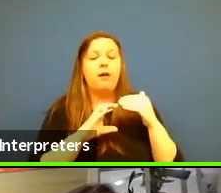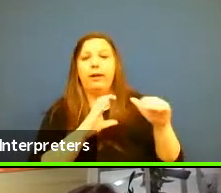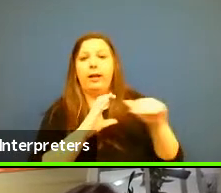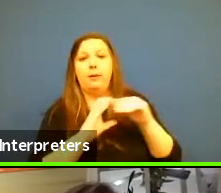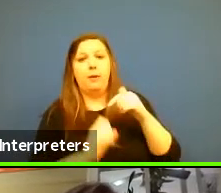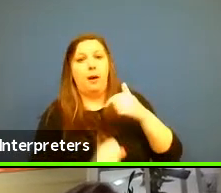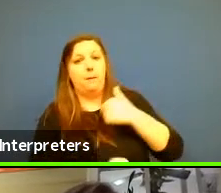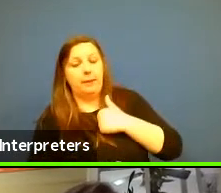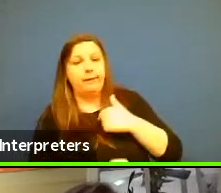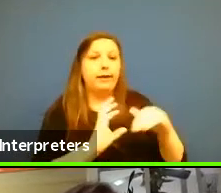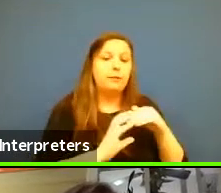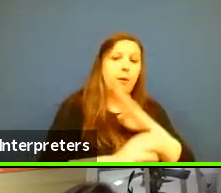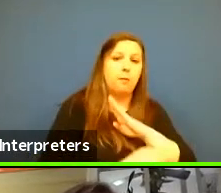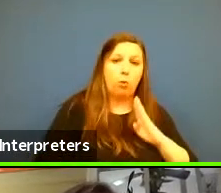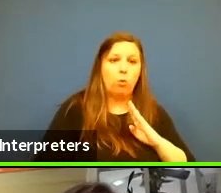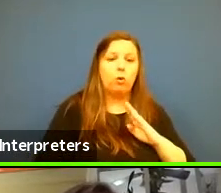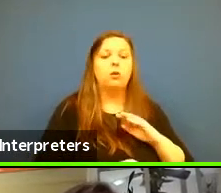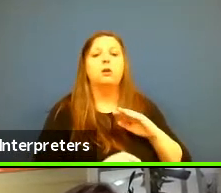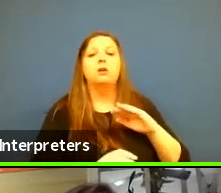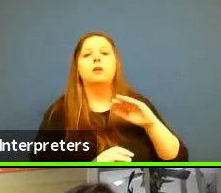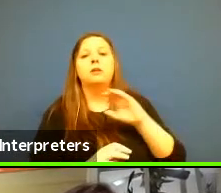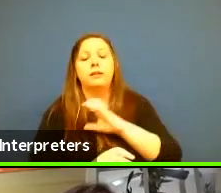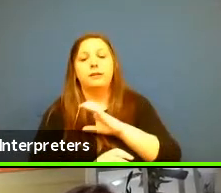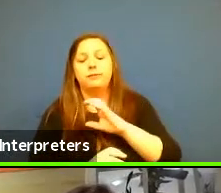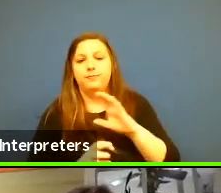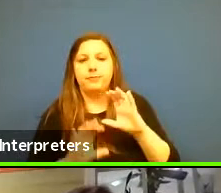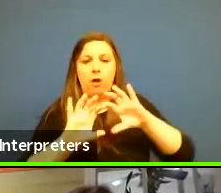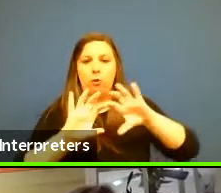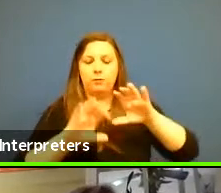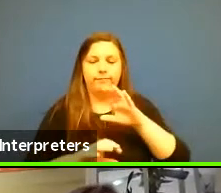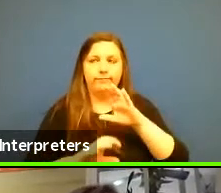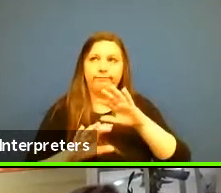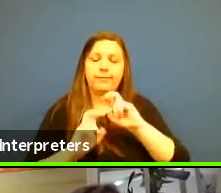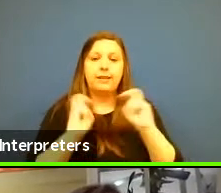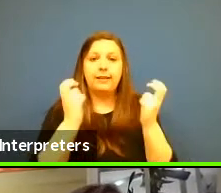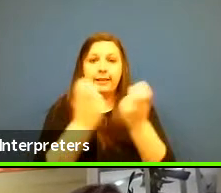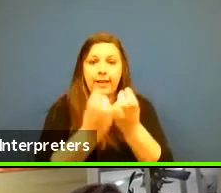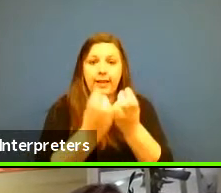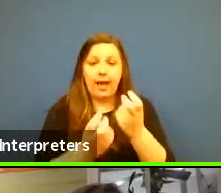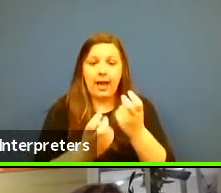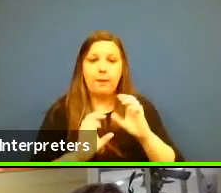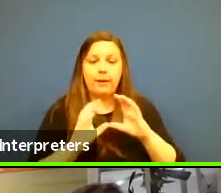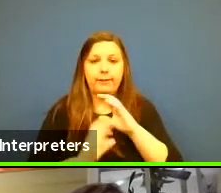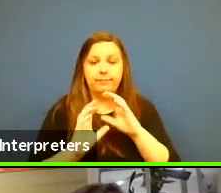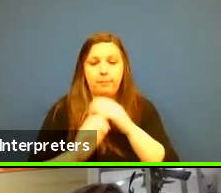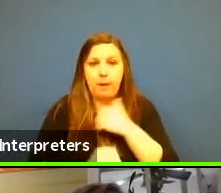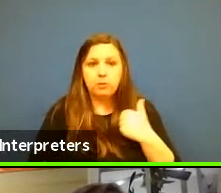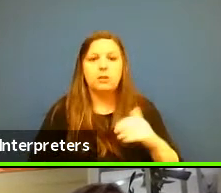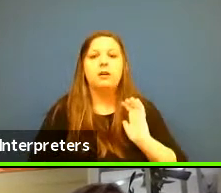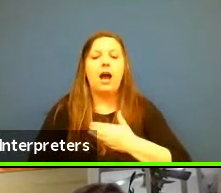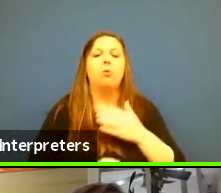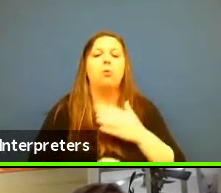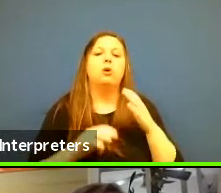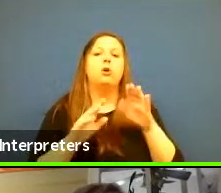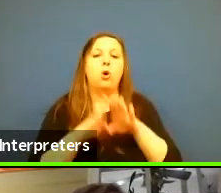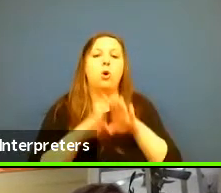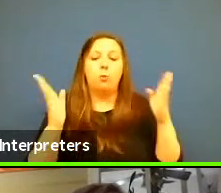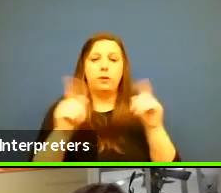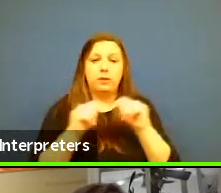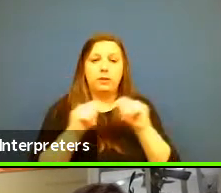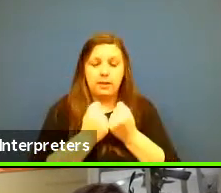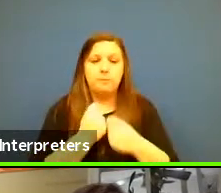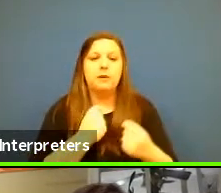as a board, to our cabinet, to the reopening team. We also collected questions that came in through the